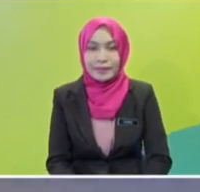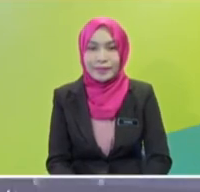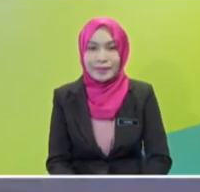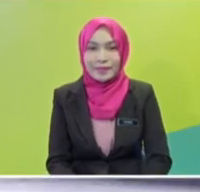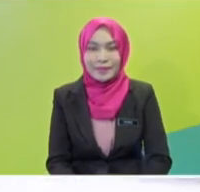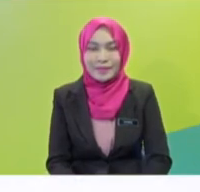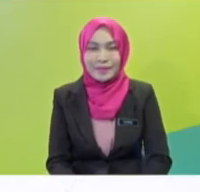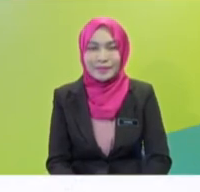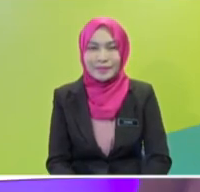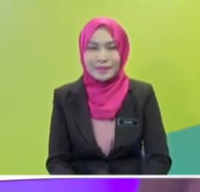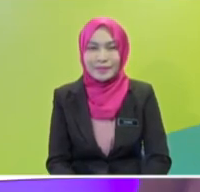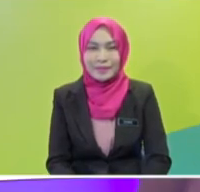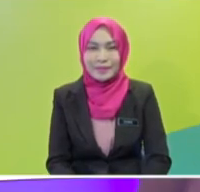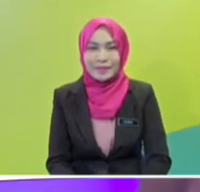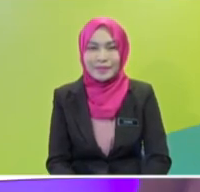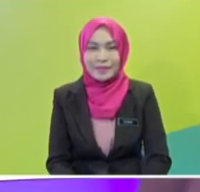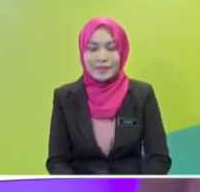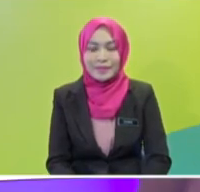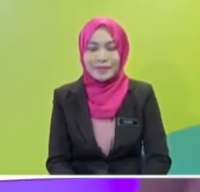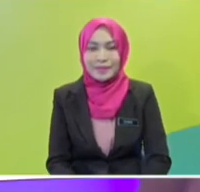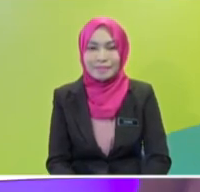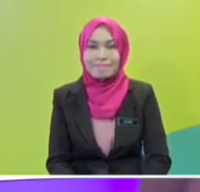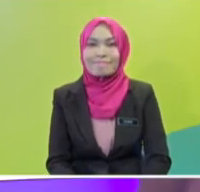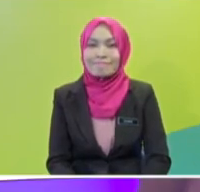Ooh. So it will be like this.